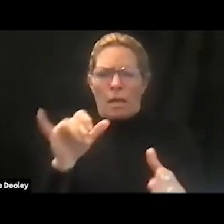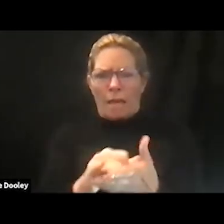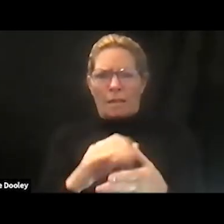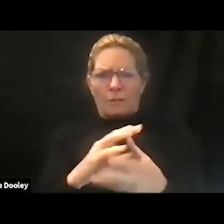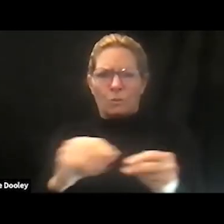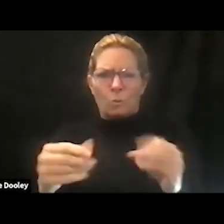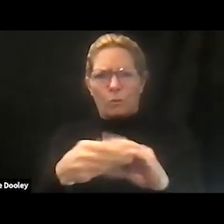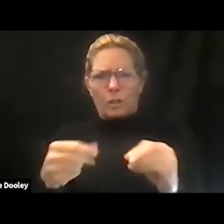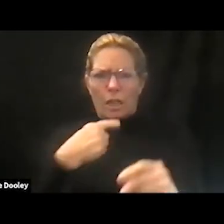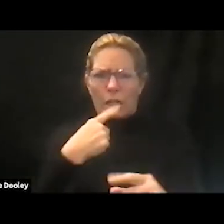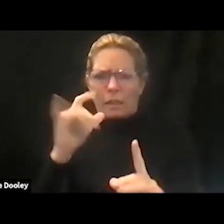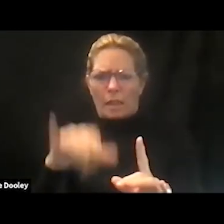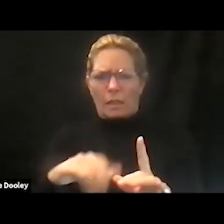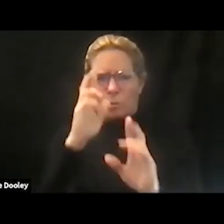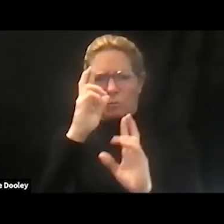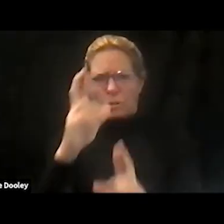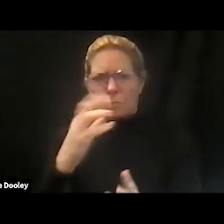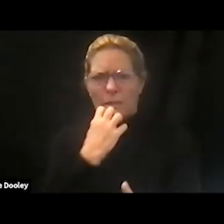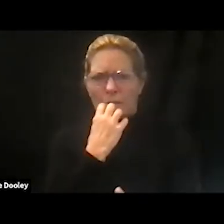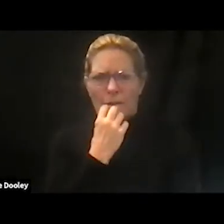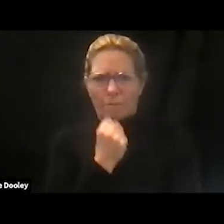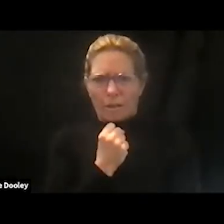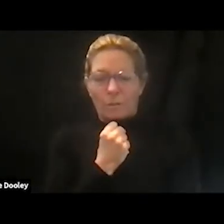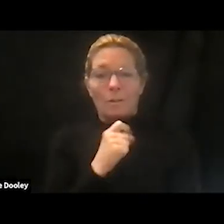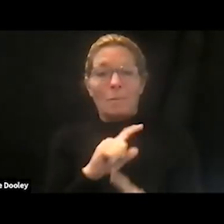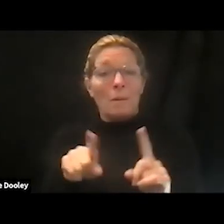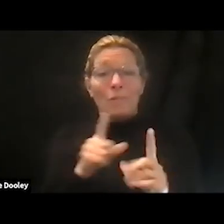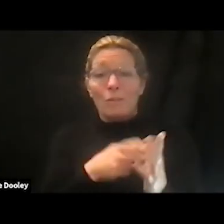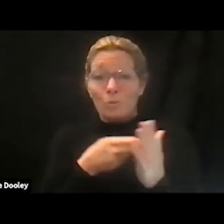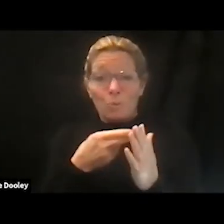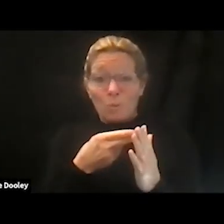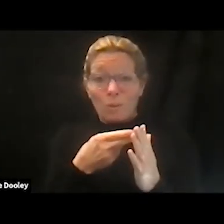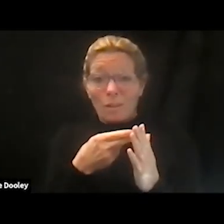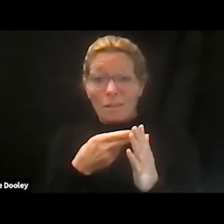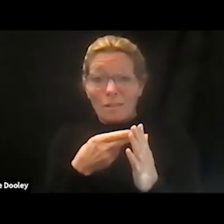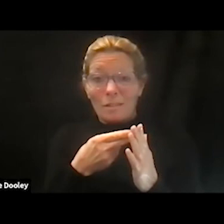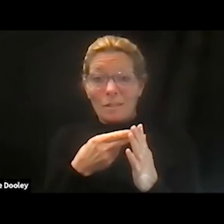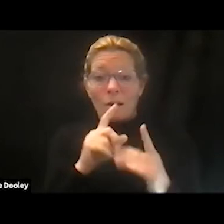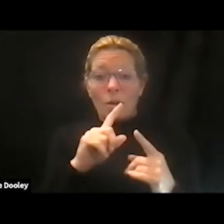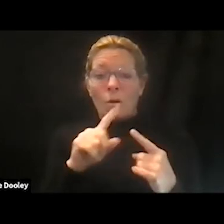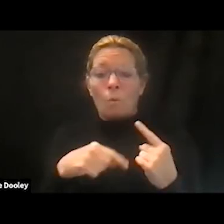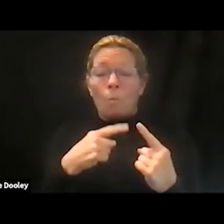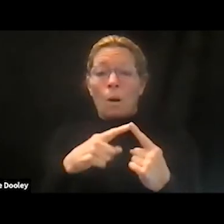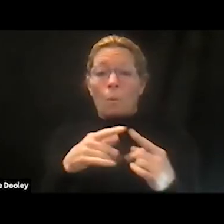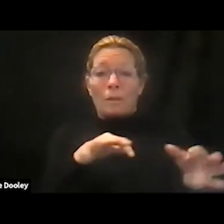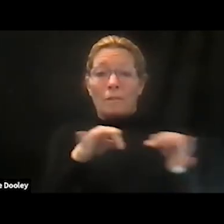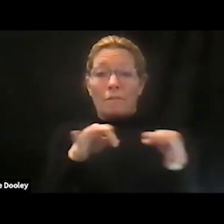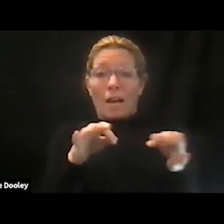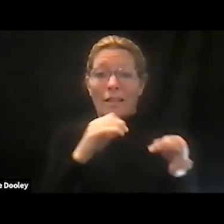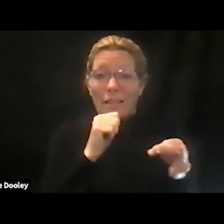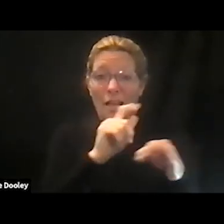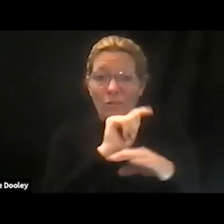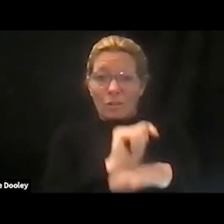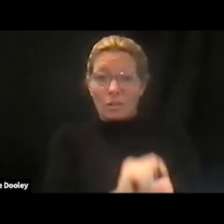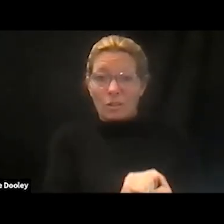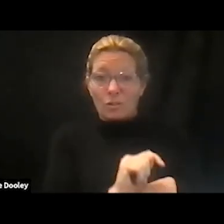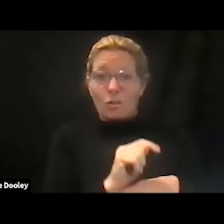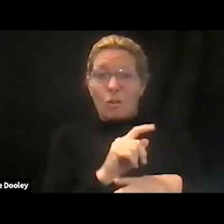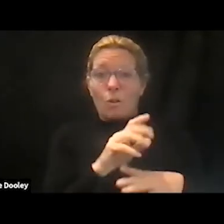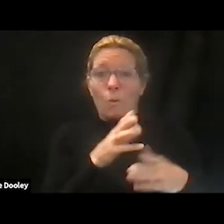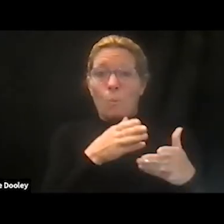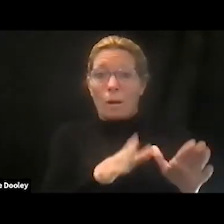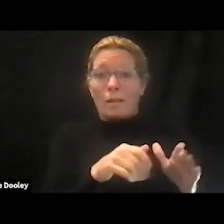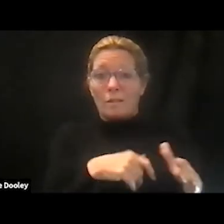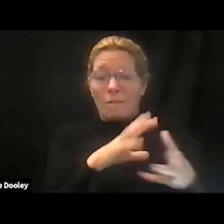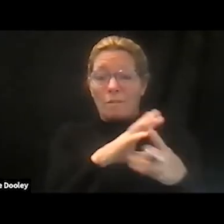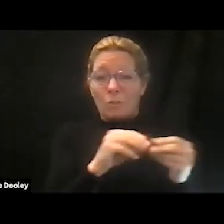what's respected, and this is what is valued. And the truth is that when we, I guess we would define non-traditional forms of storytelling, these are